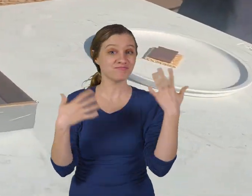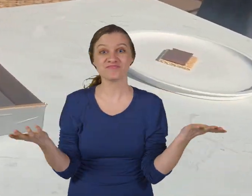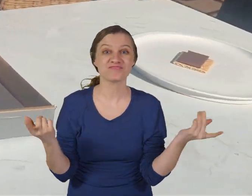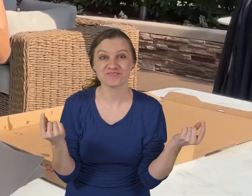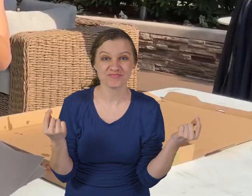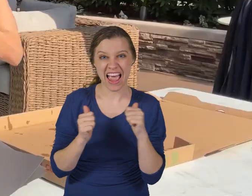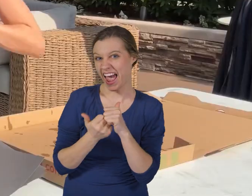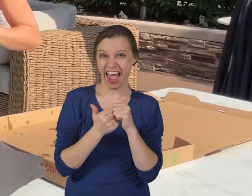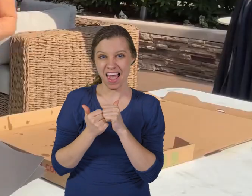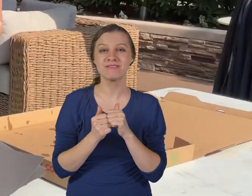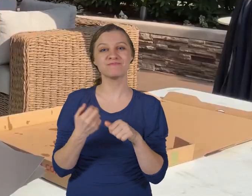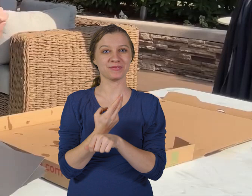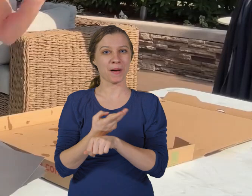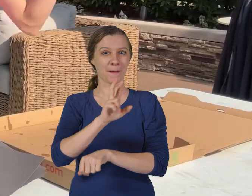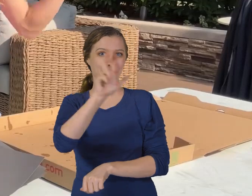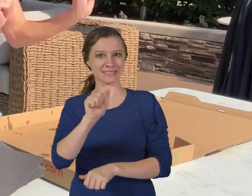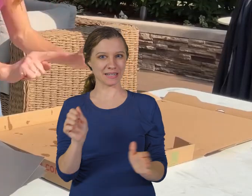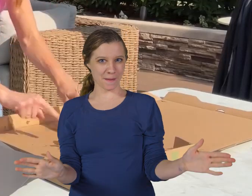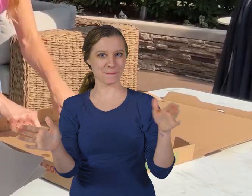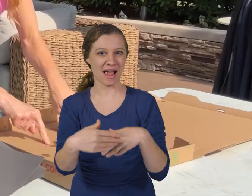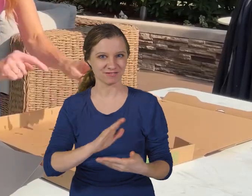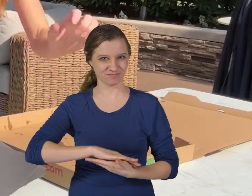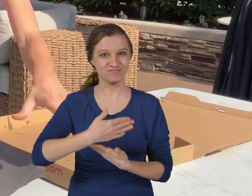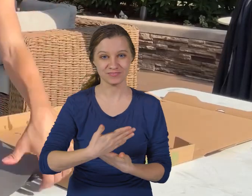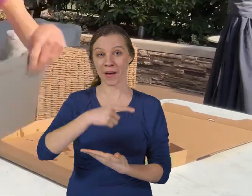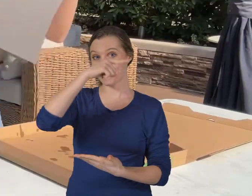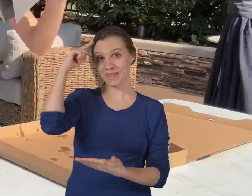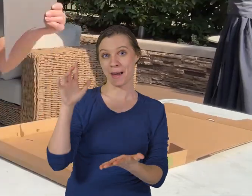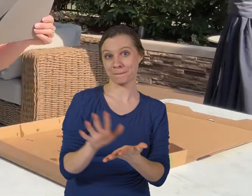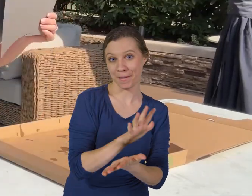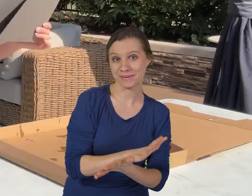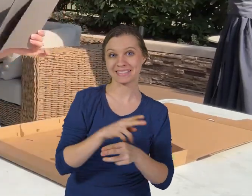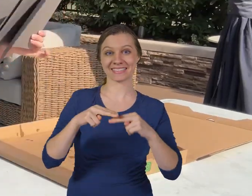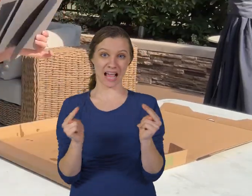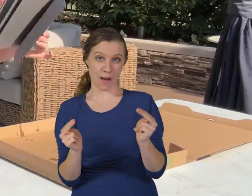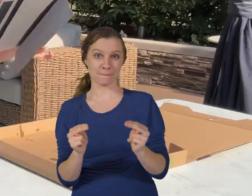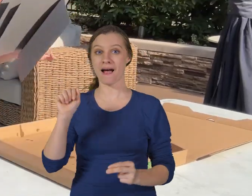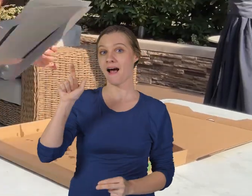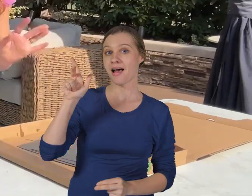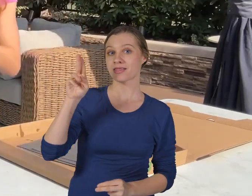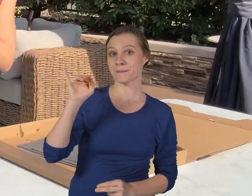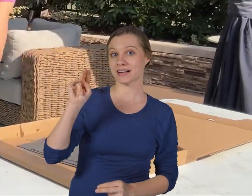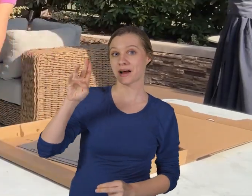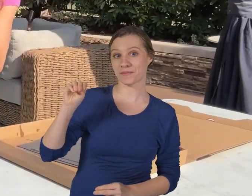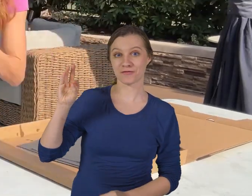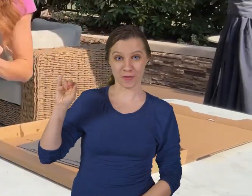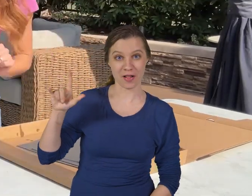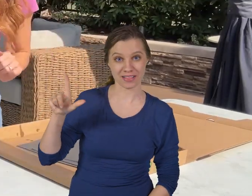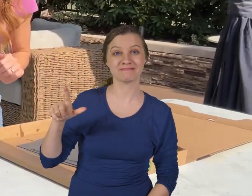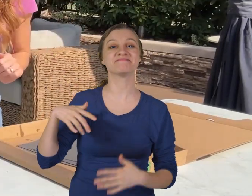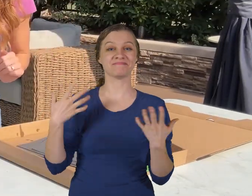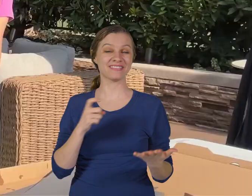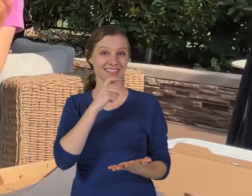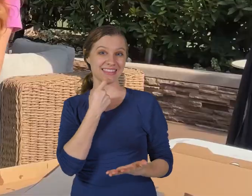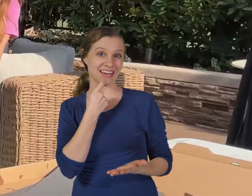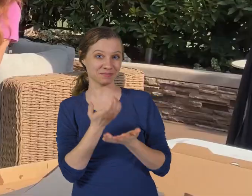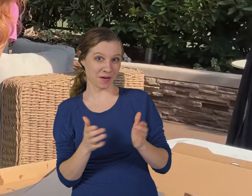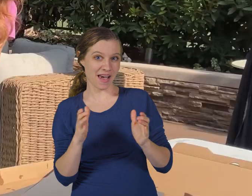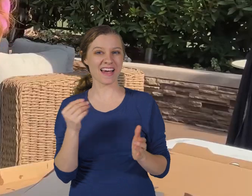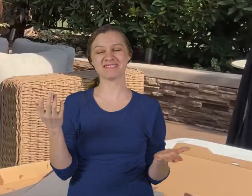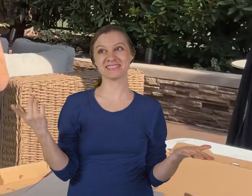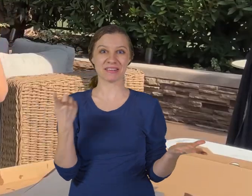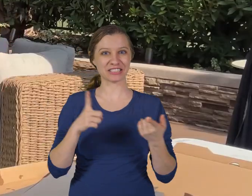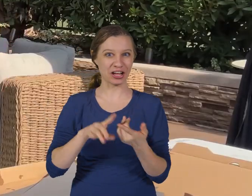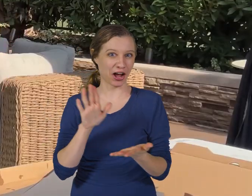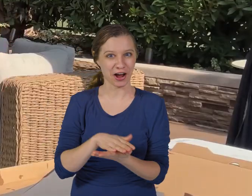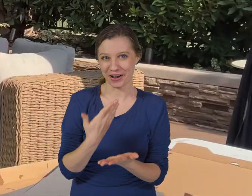a solar oven. All you need to make your solar oven is a pizza box, black paper and tape, some aluminum foil, a glass